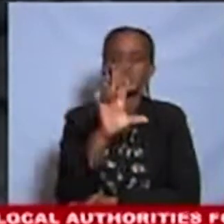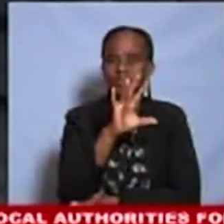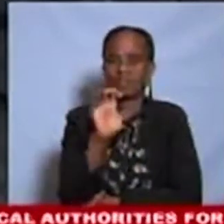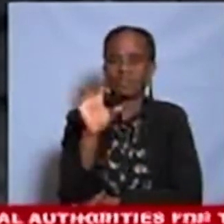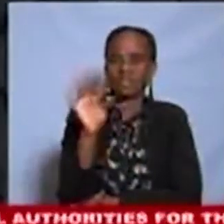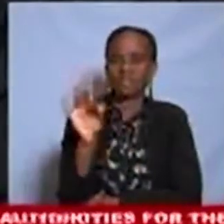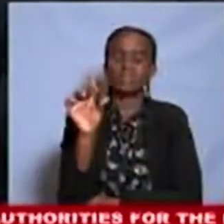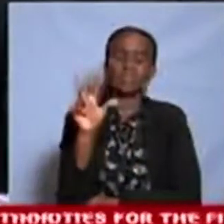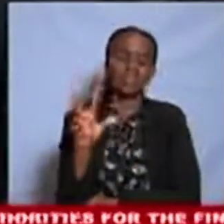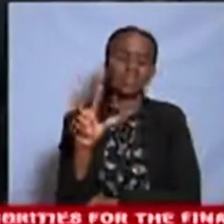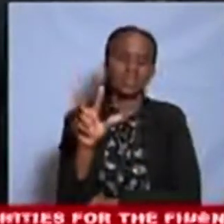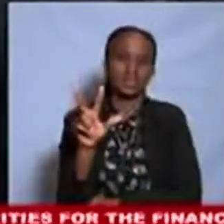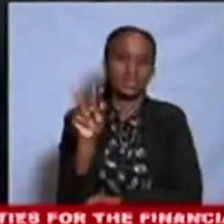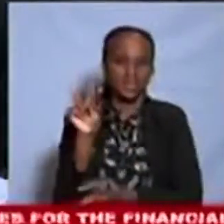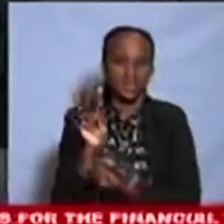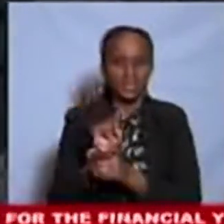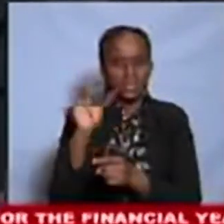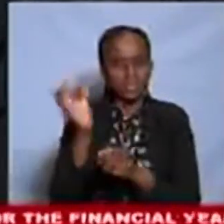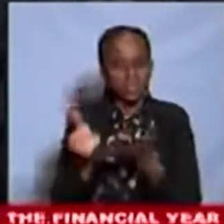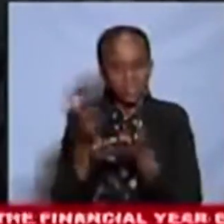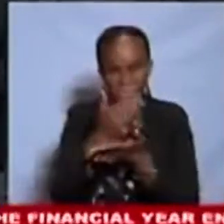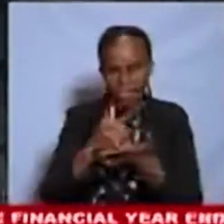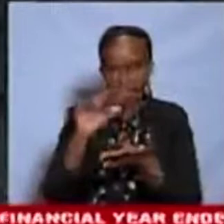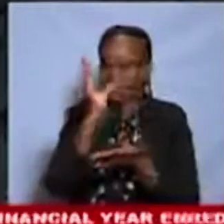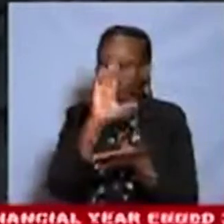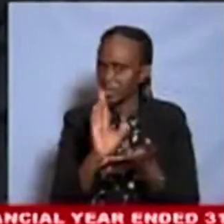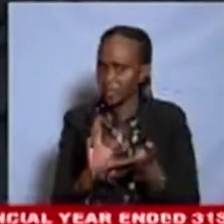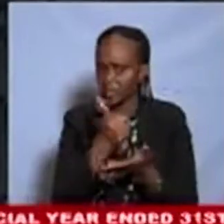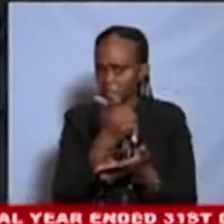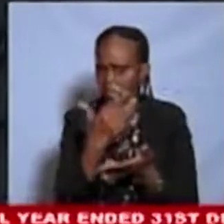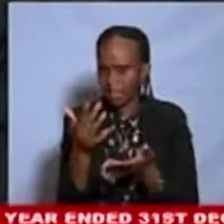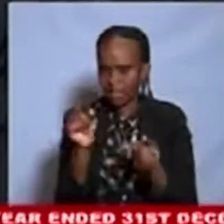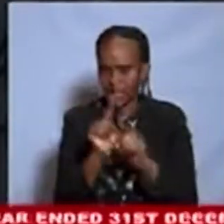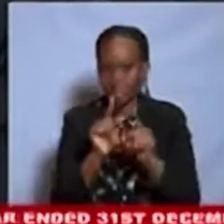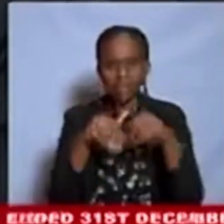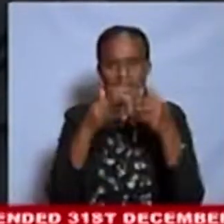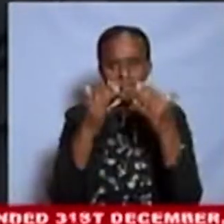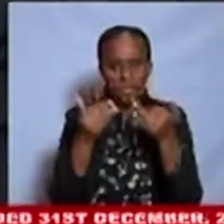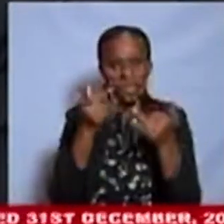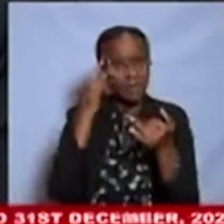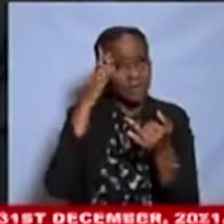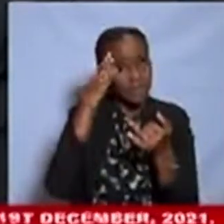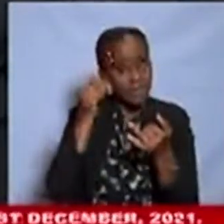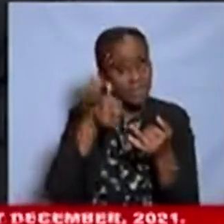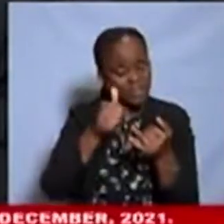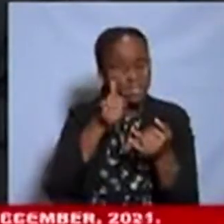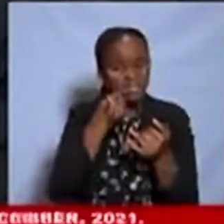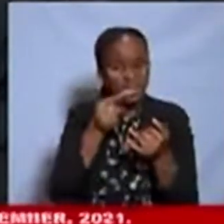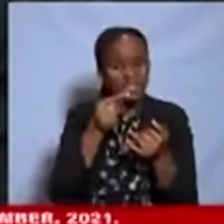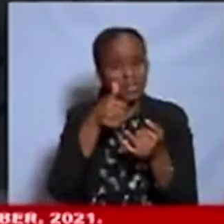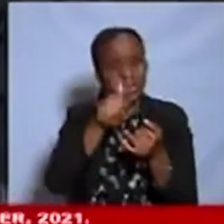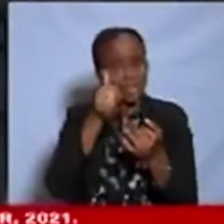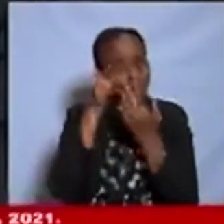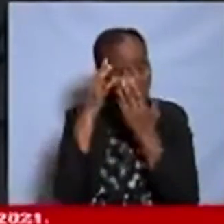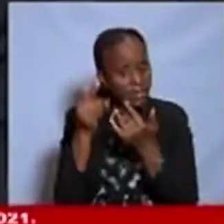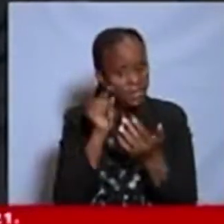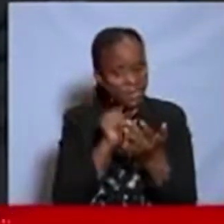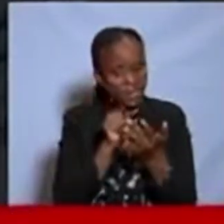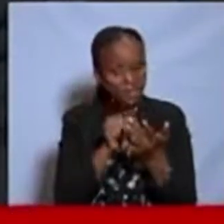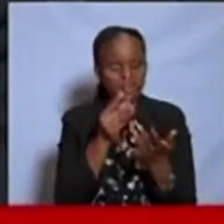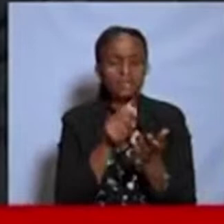207,583, and you never collected anything. And you are giving a reason to say you expected this